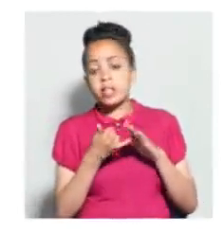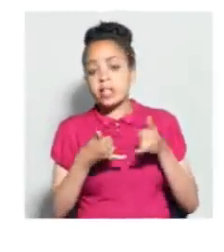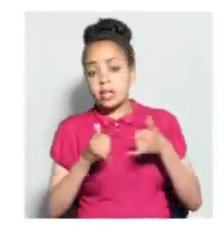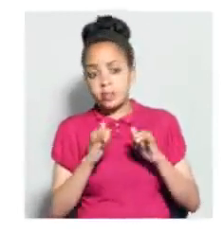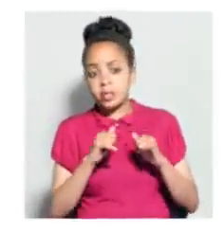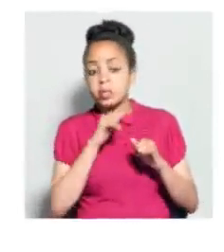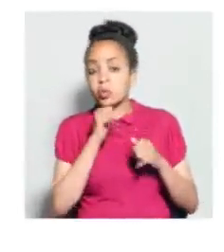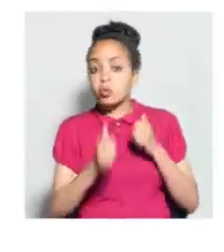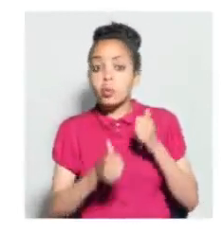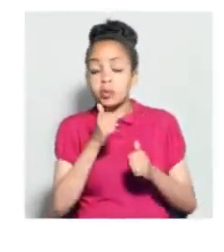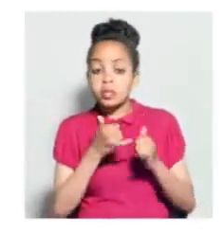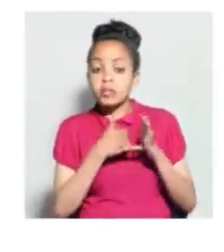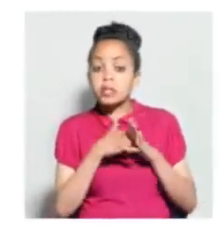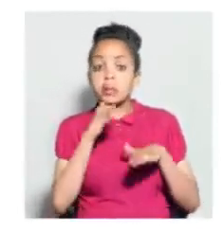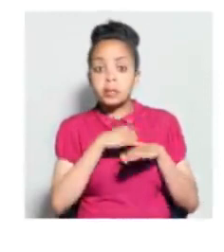we say non-competitive inhibitor,